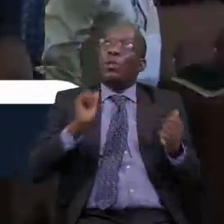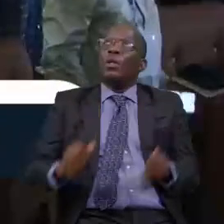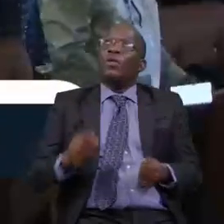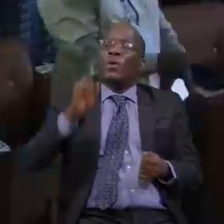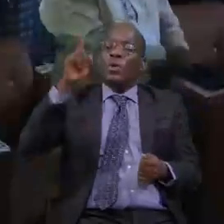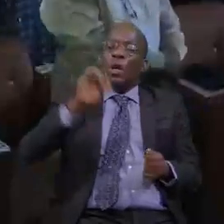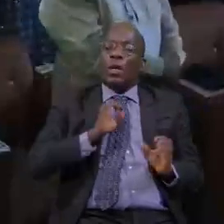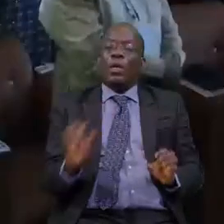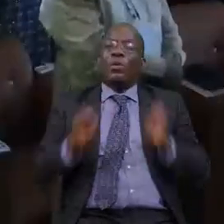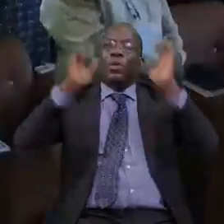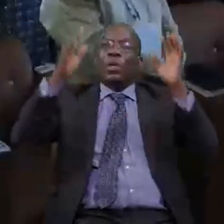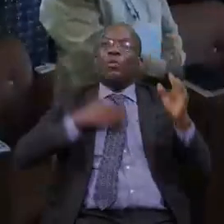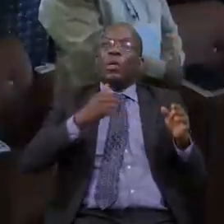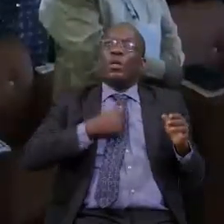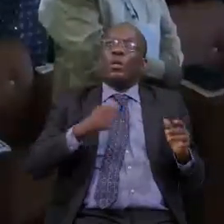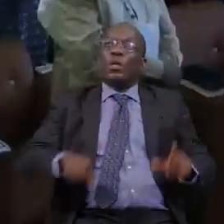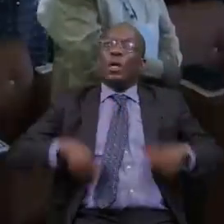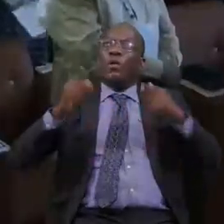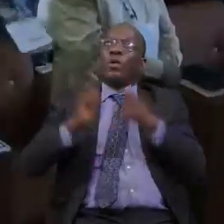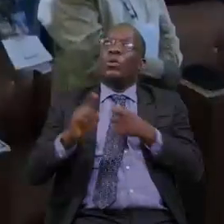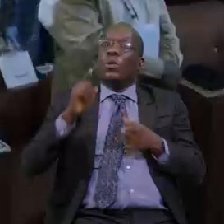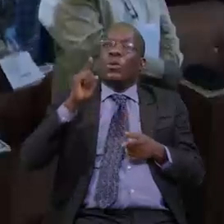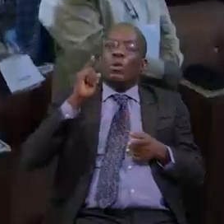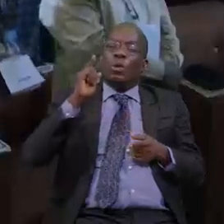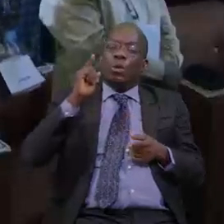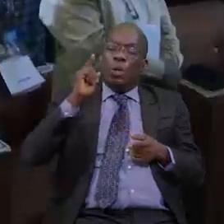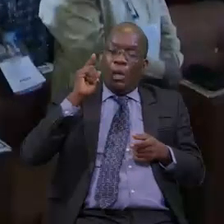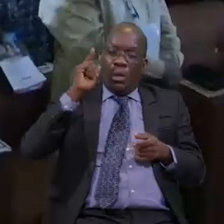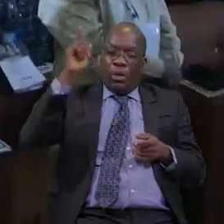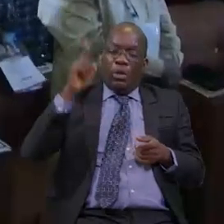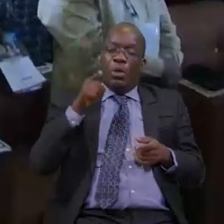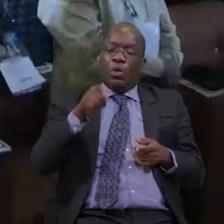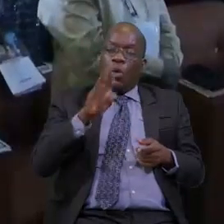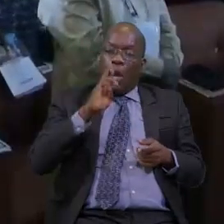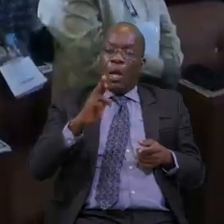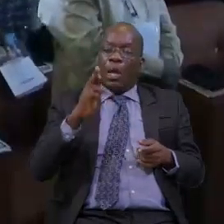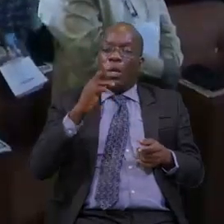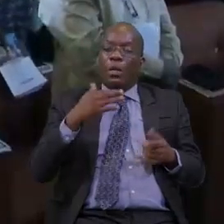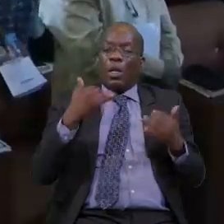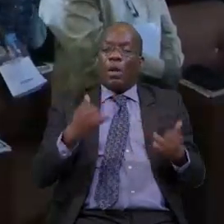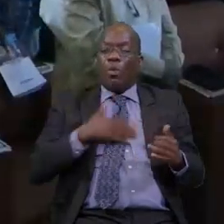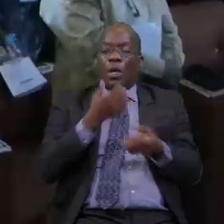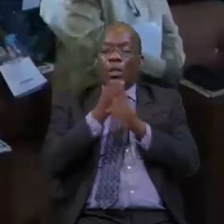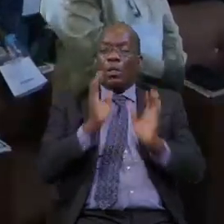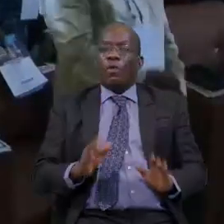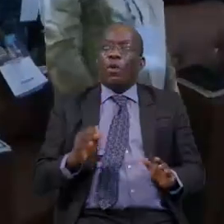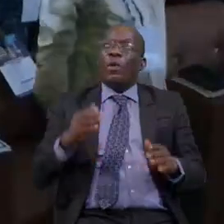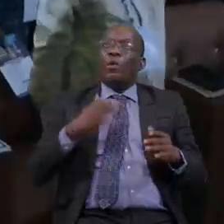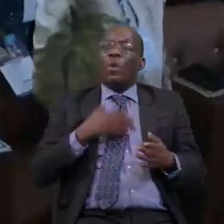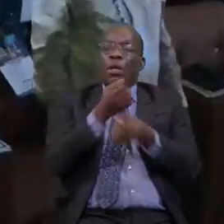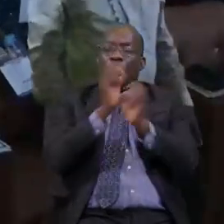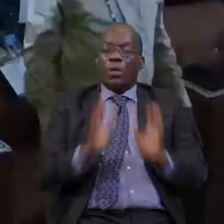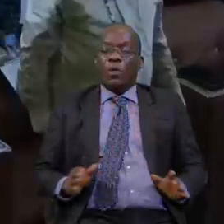you. You are now my Savior, Lord, my Savior as